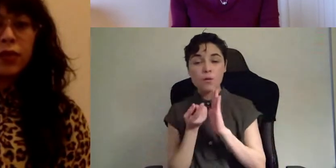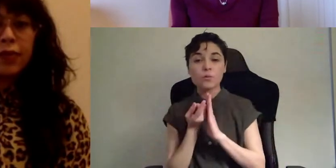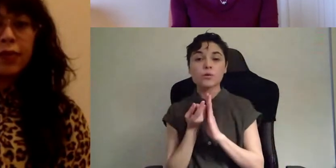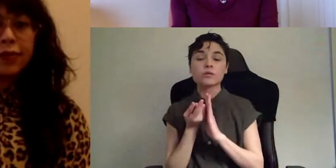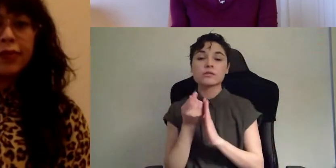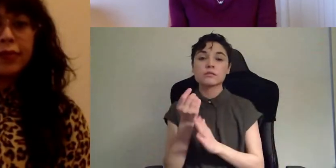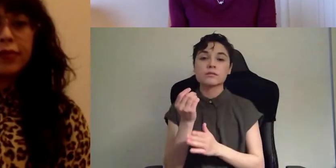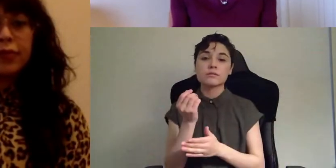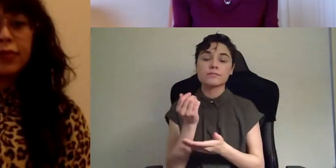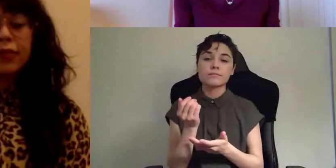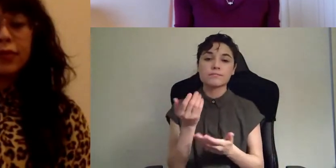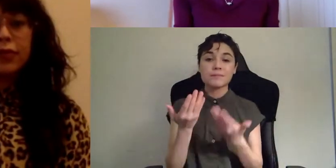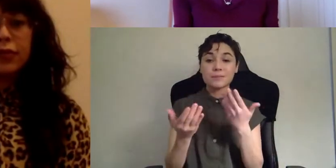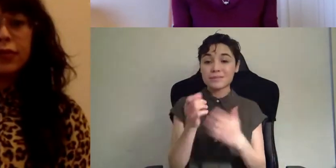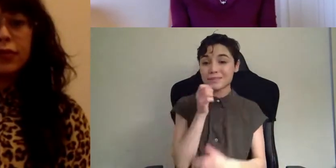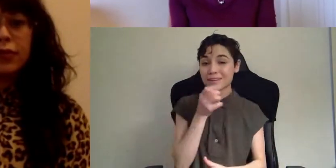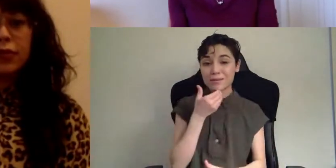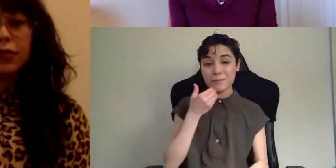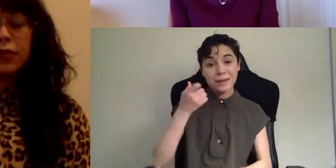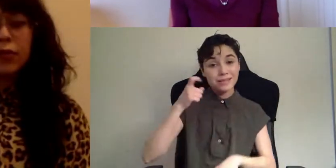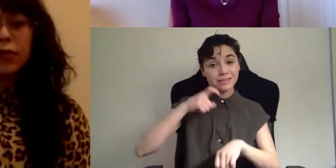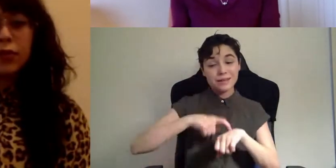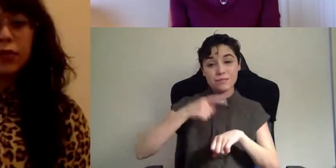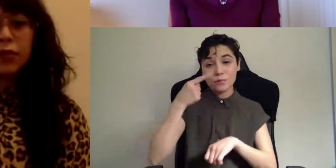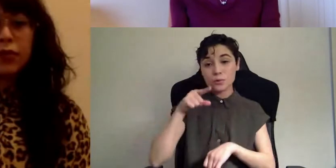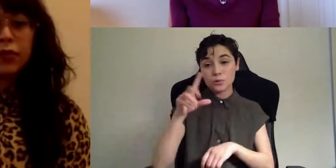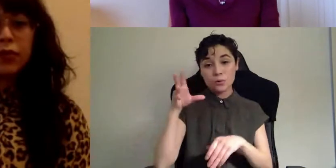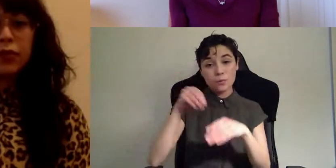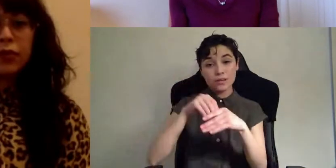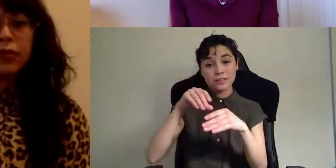for you to participate in a certain activity. And